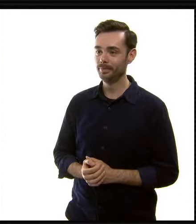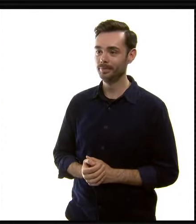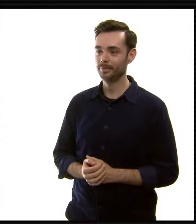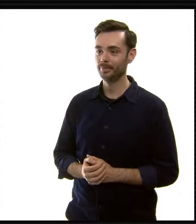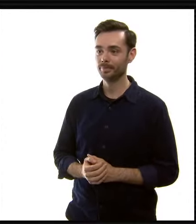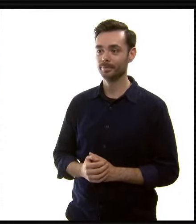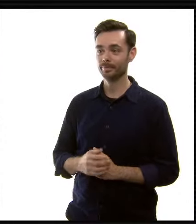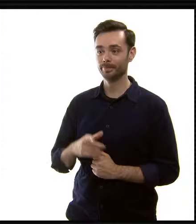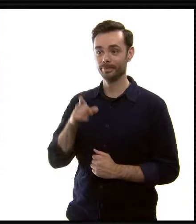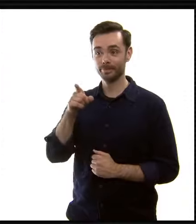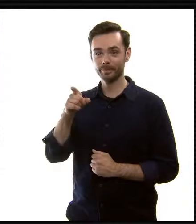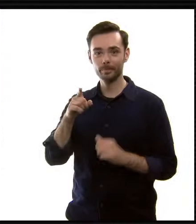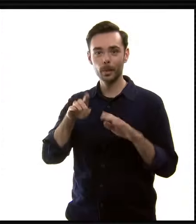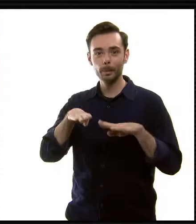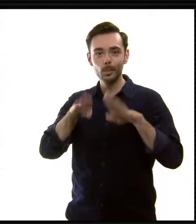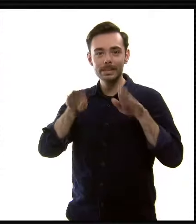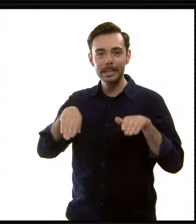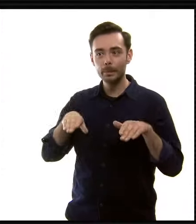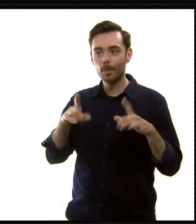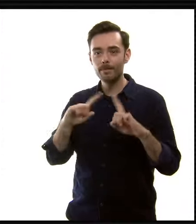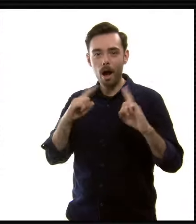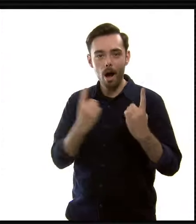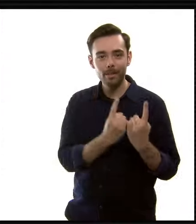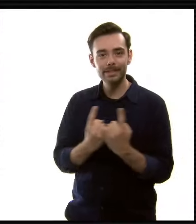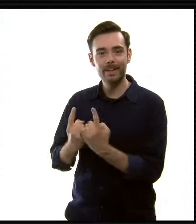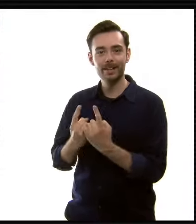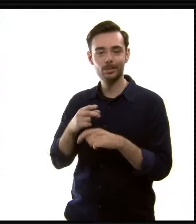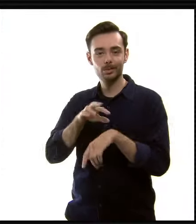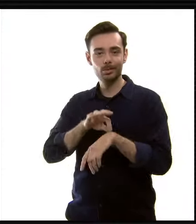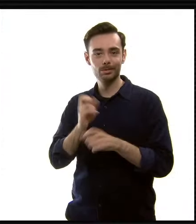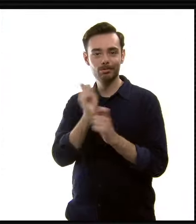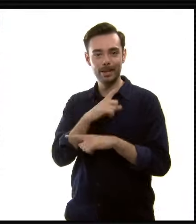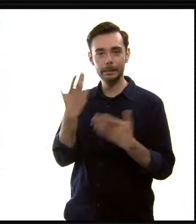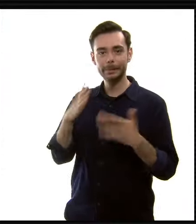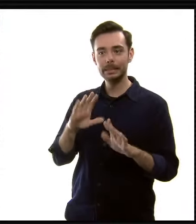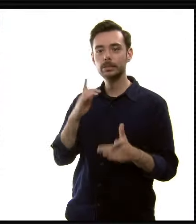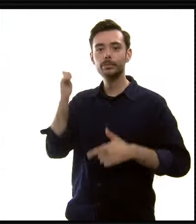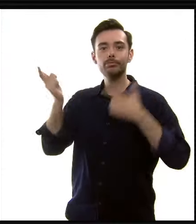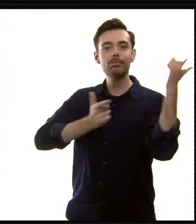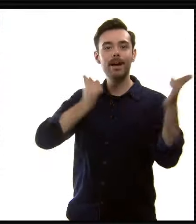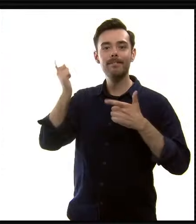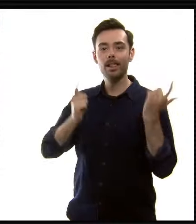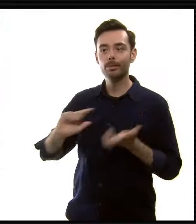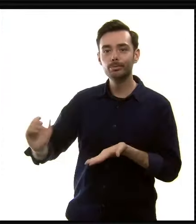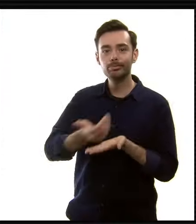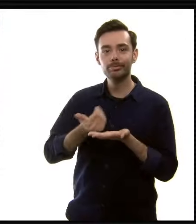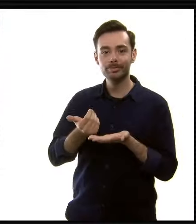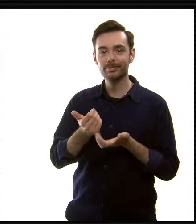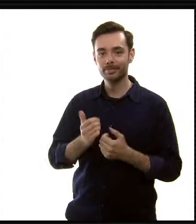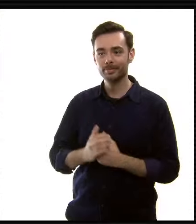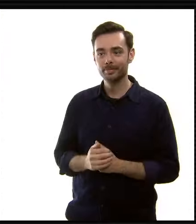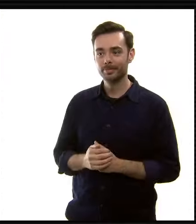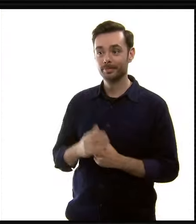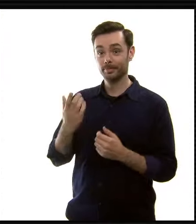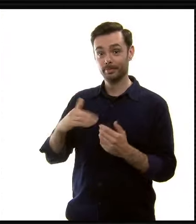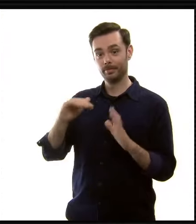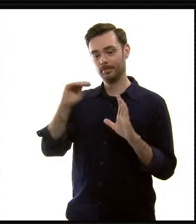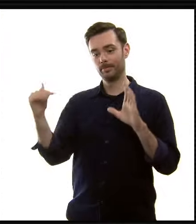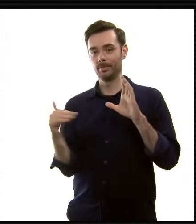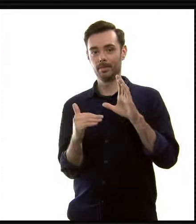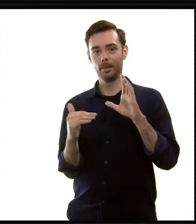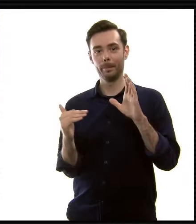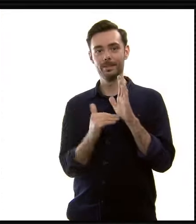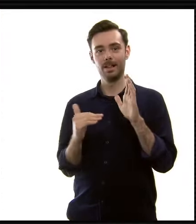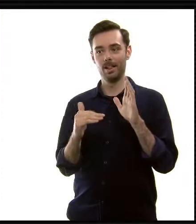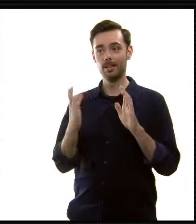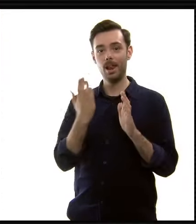all the mysterious artifacts that Doctor Strange has collected and is hoarding on his journeys. The middle floor has a library,